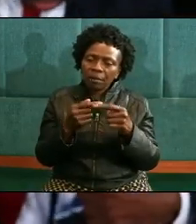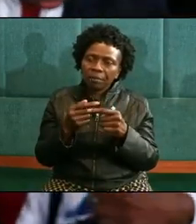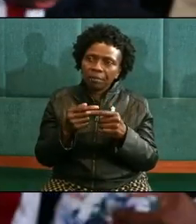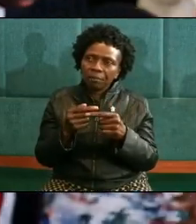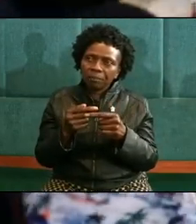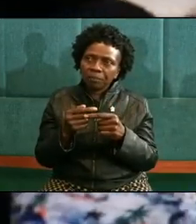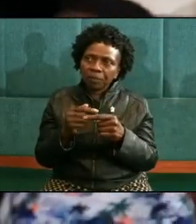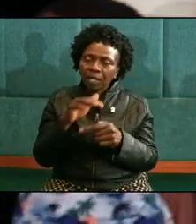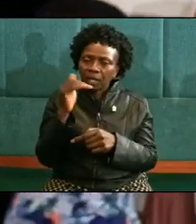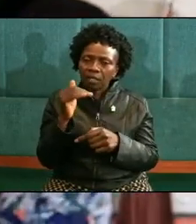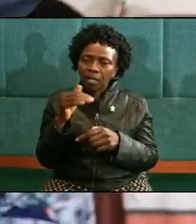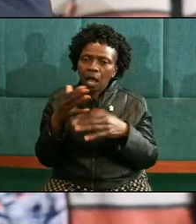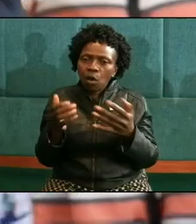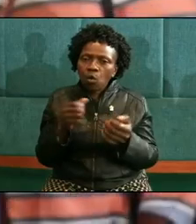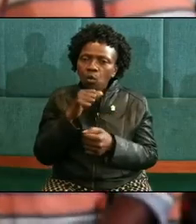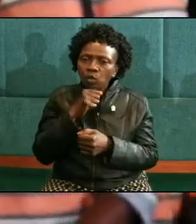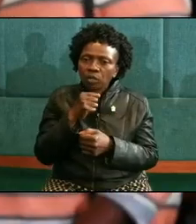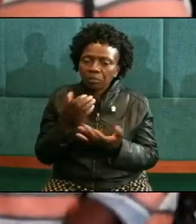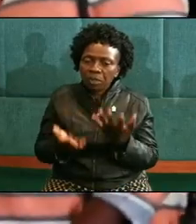be